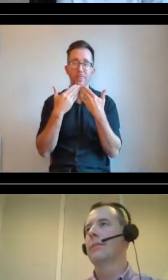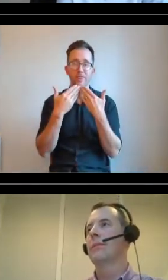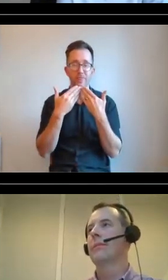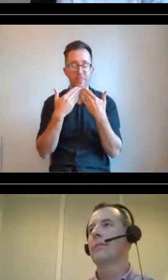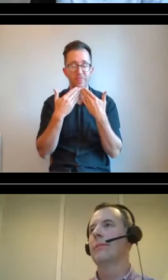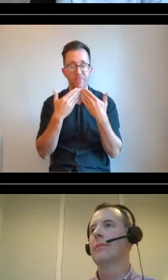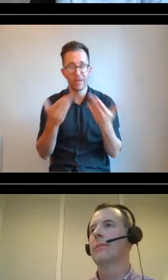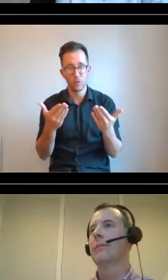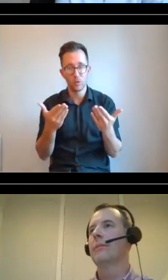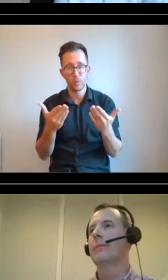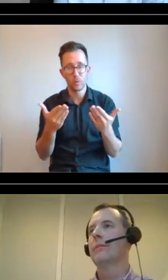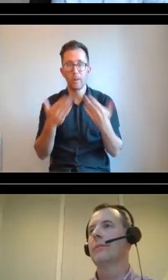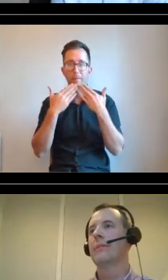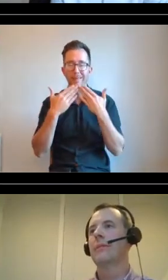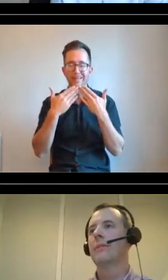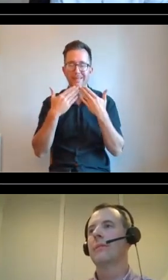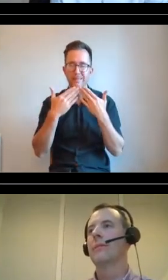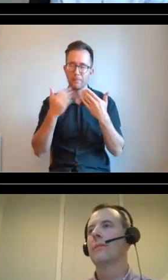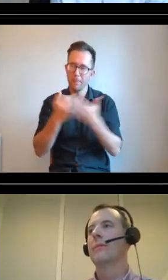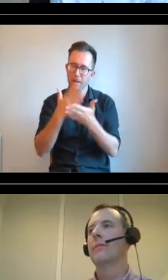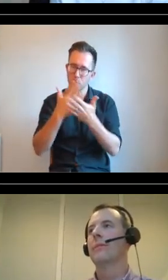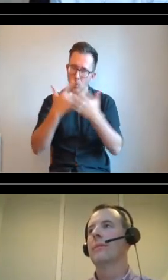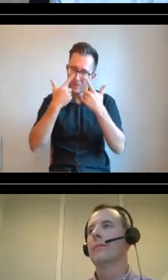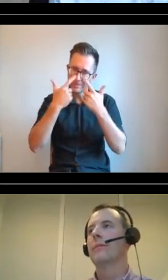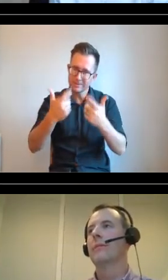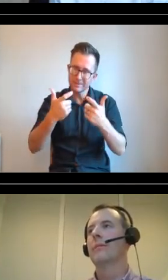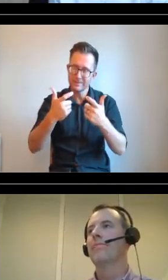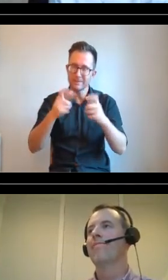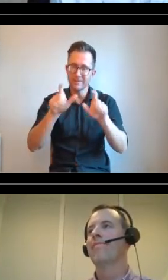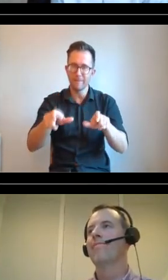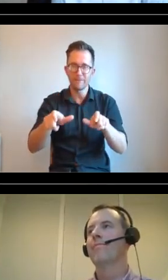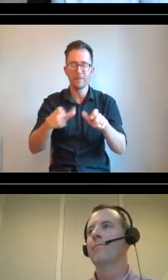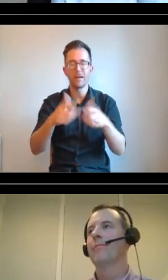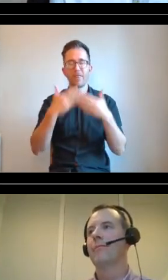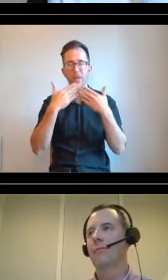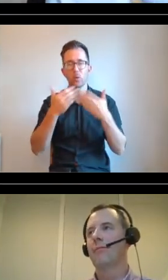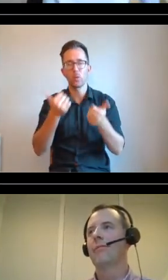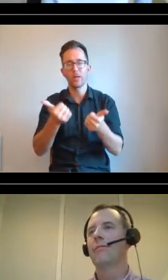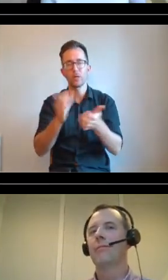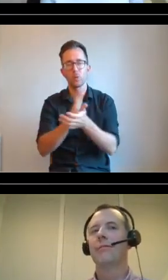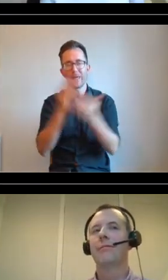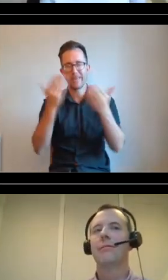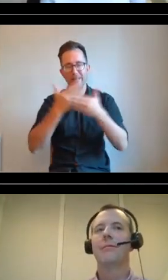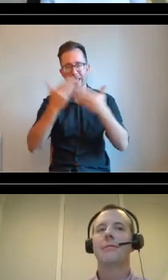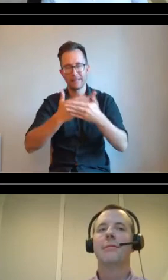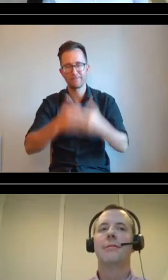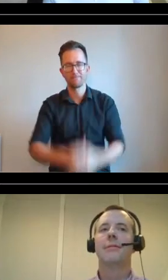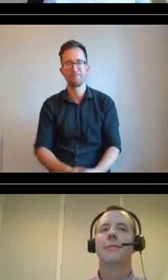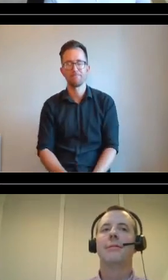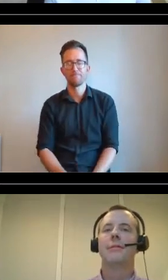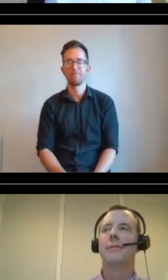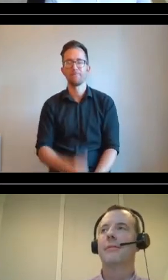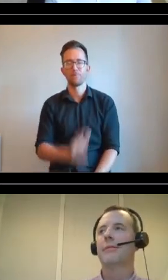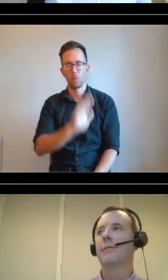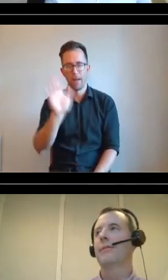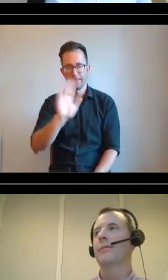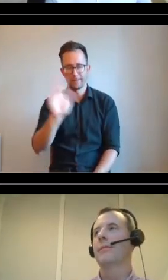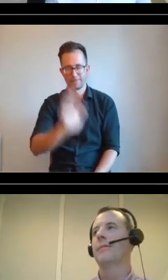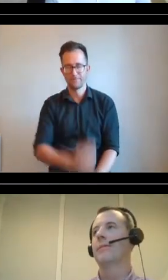to everybody, please stay safe and enjoy the rest of your evening. Bye-bye. Goodbye.